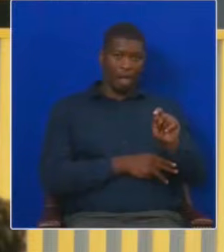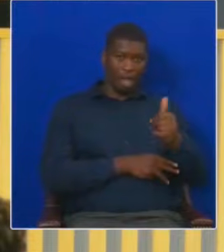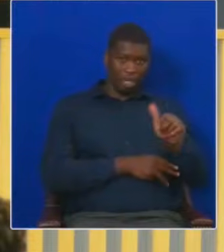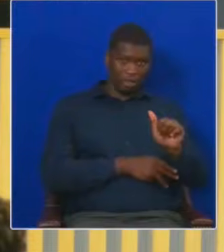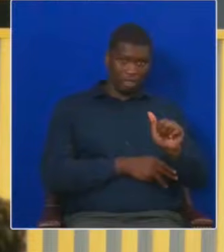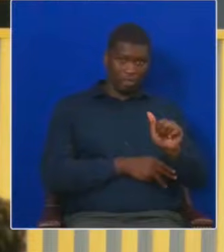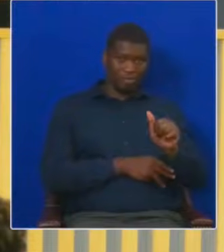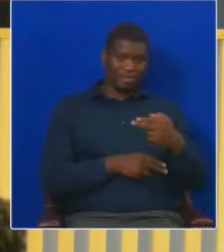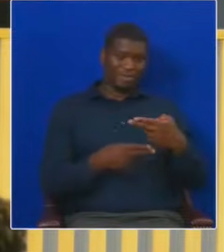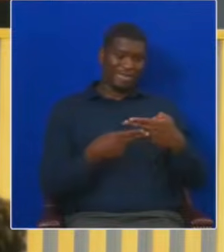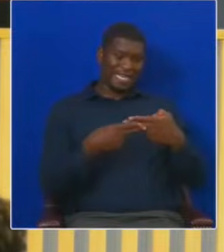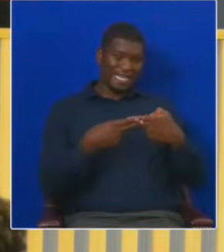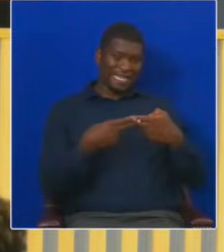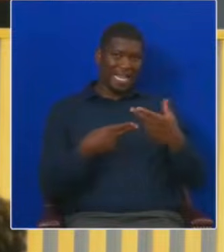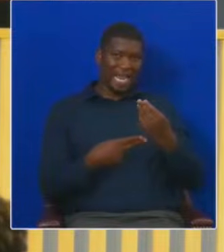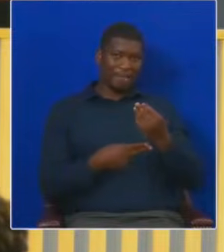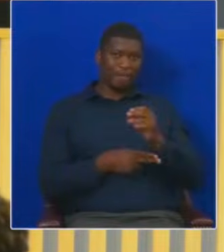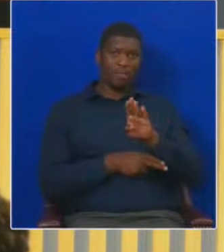BER